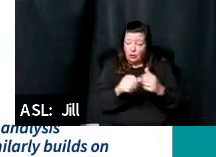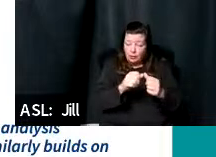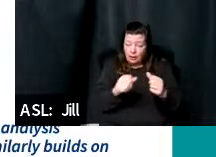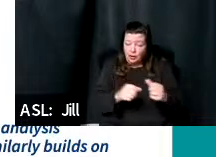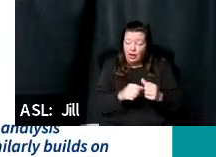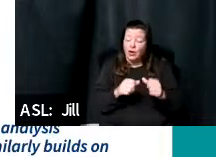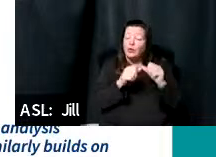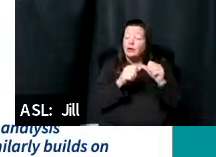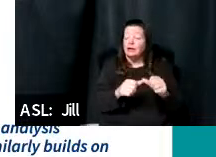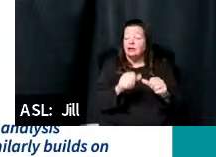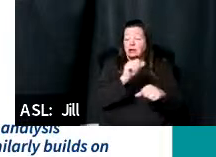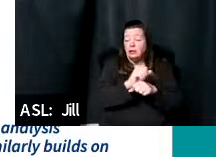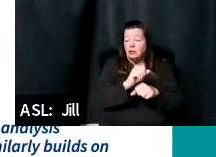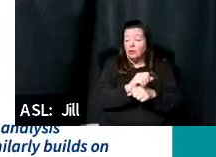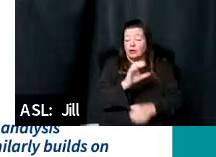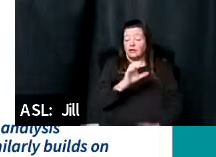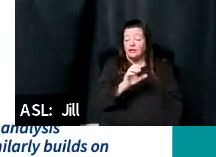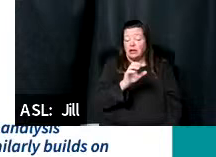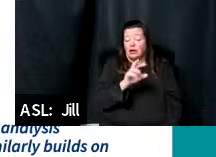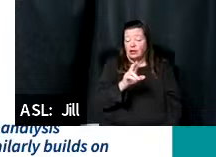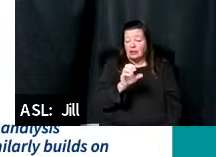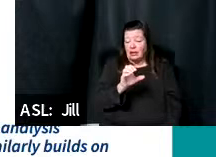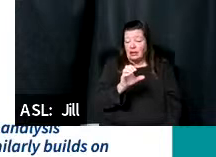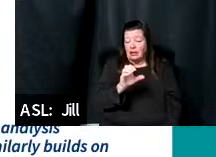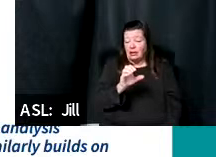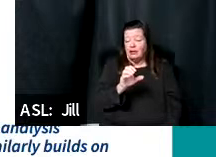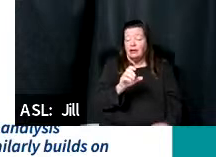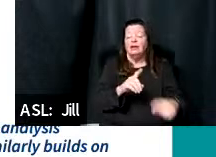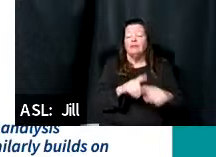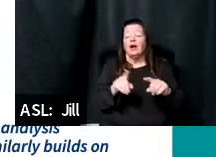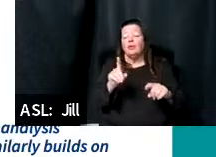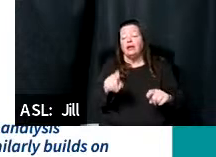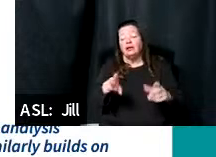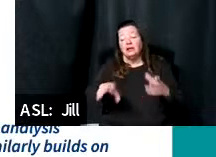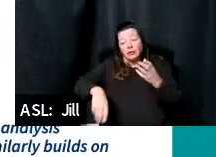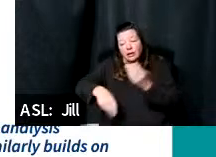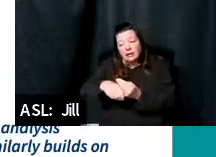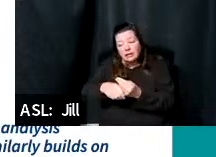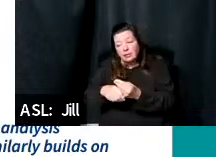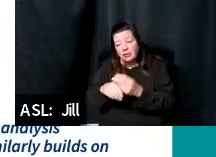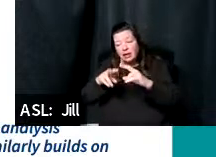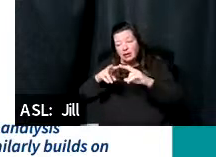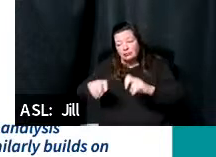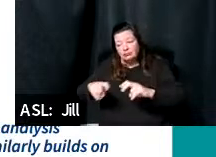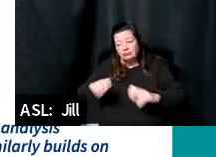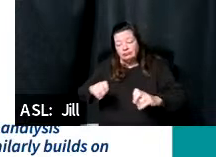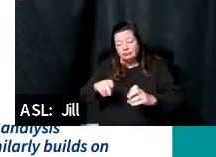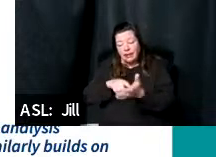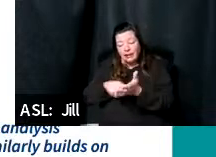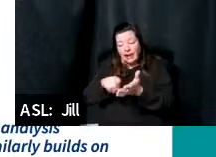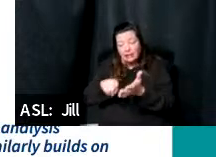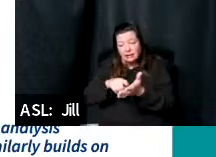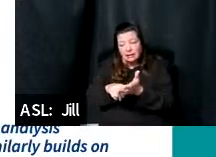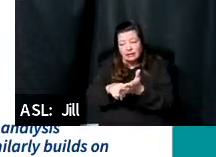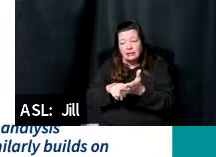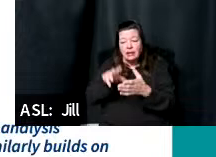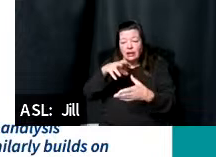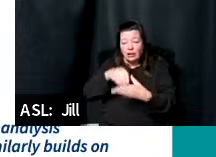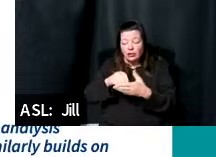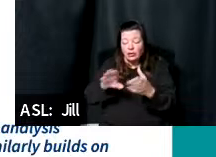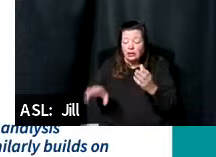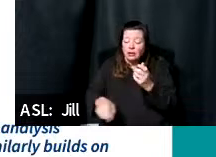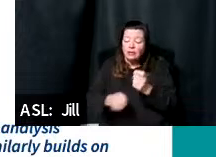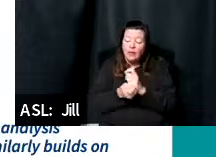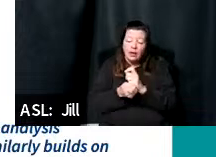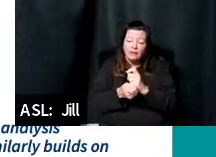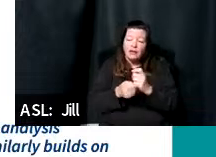CRC, but we needed to do a supplemental analysis that included modifications made to address changes